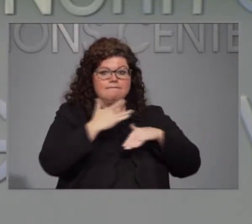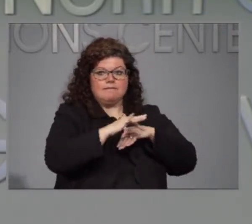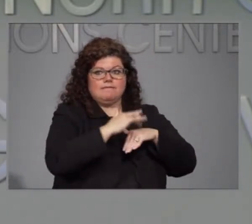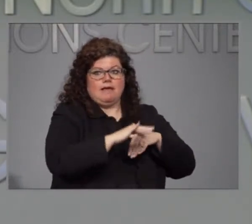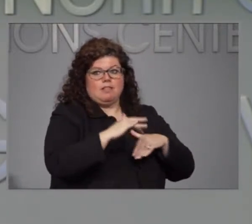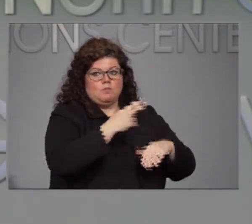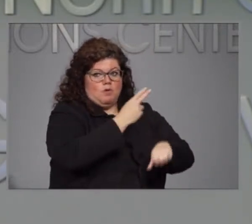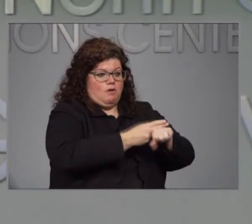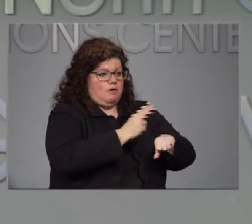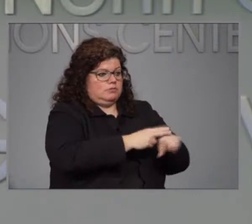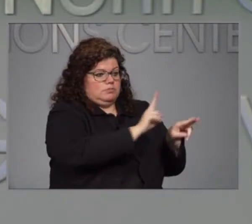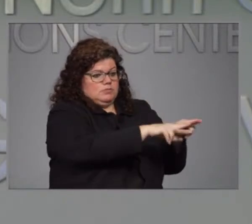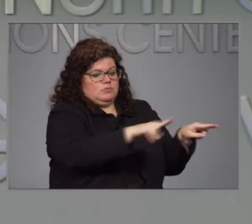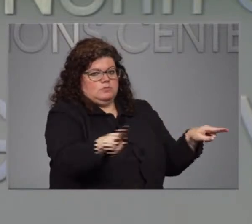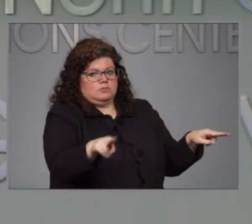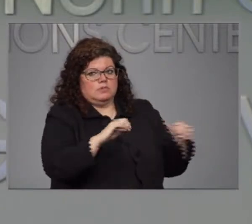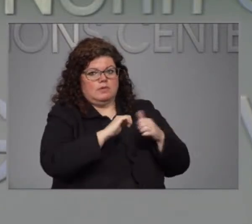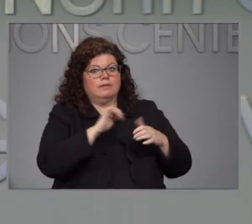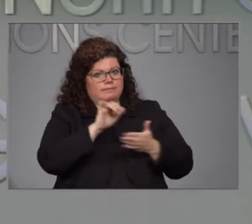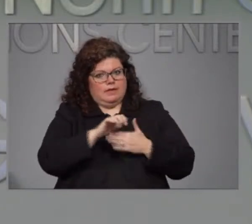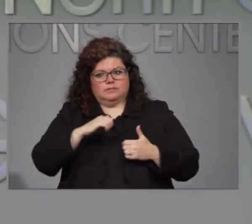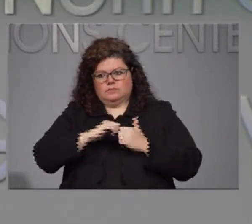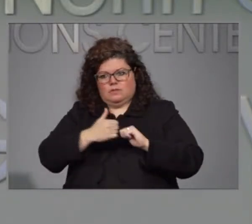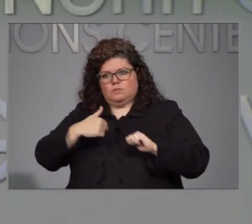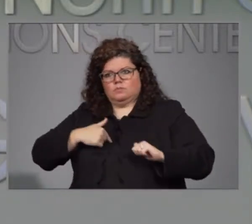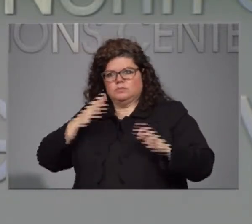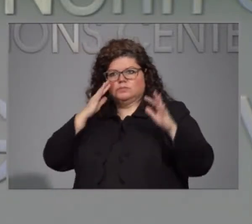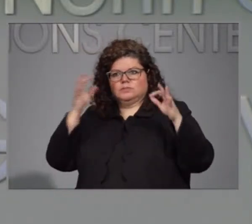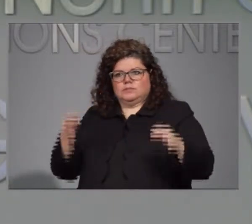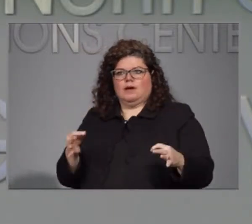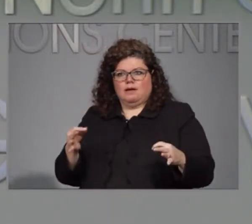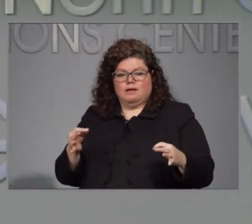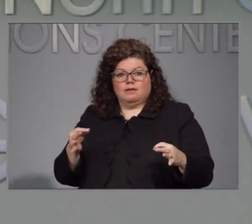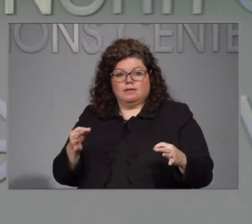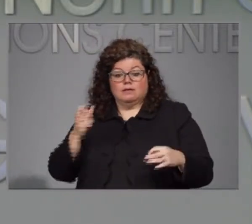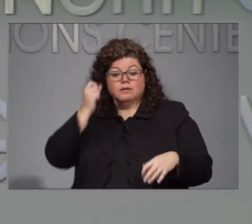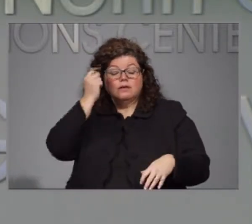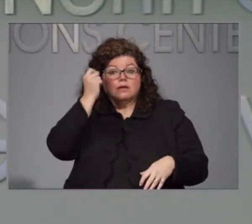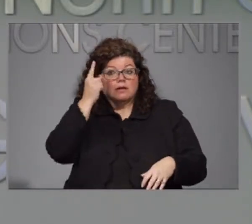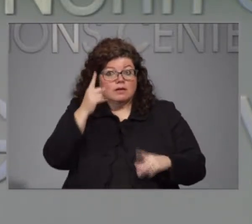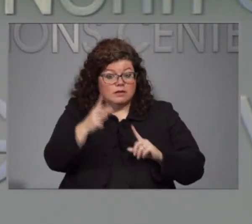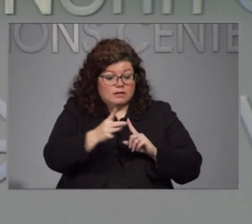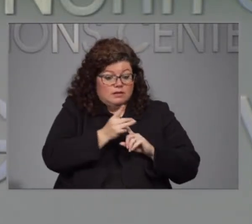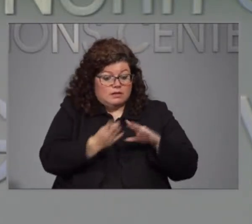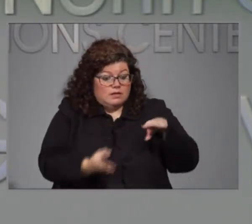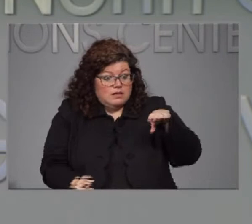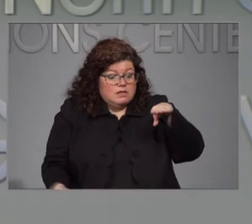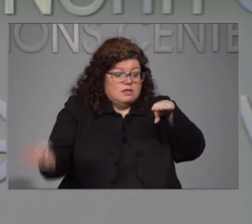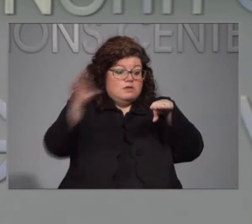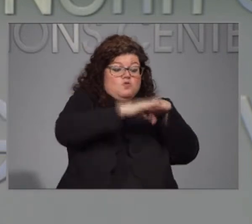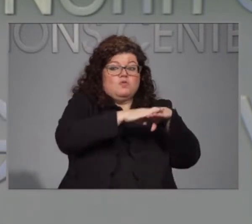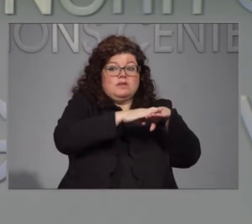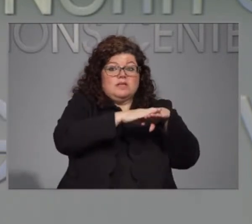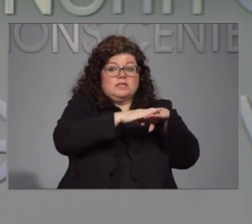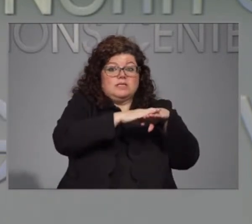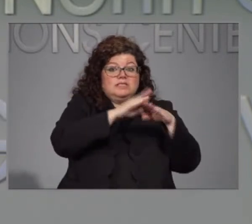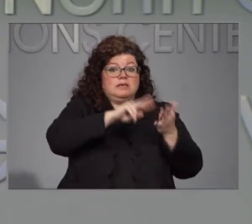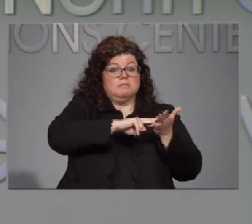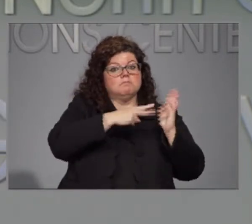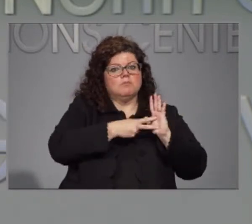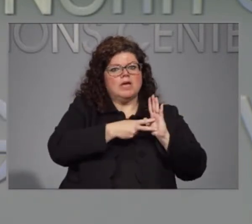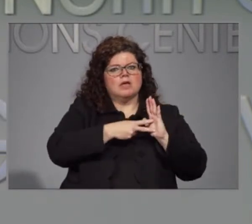priority in our decision making. This increase in cases that we've seen doesn't mean that we've